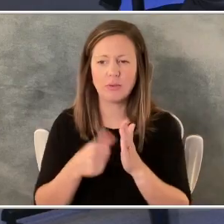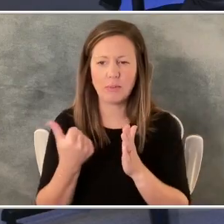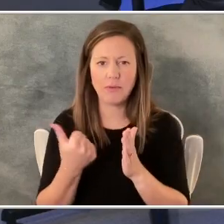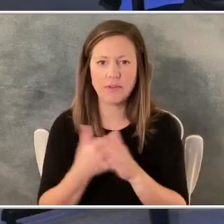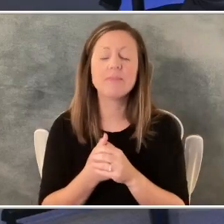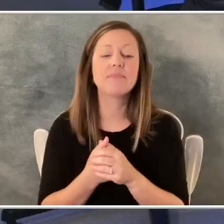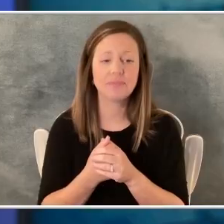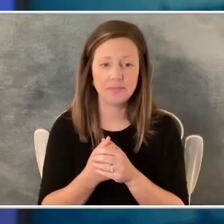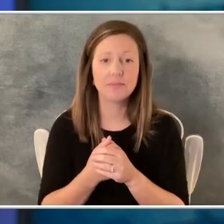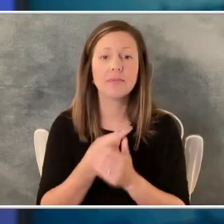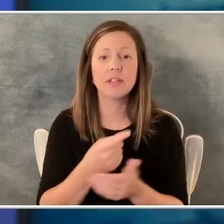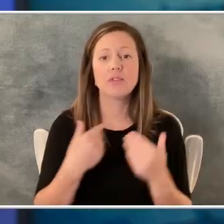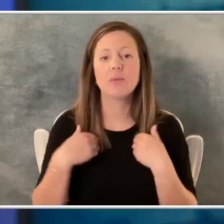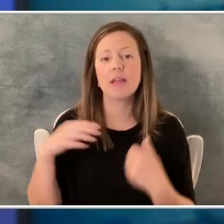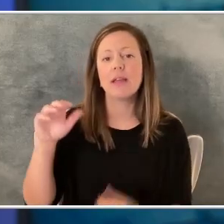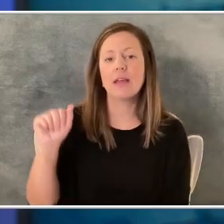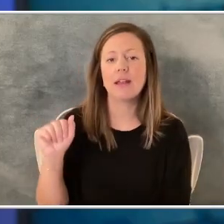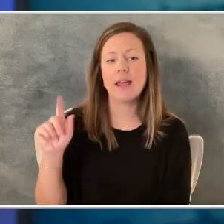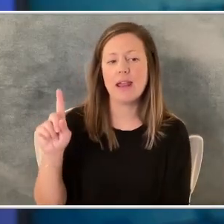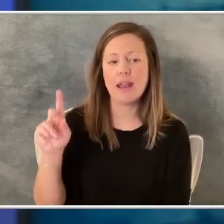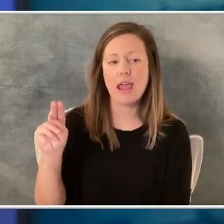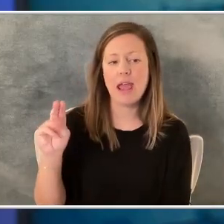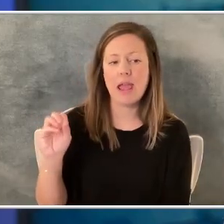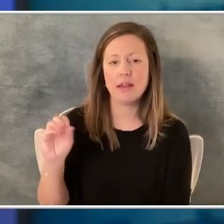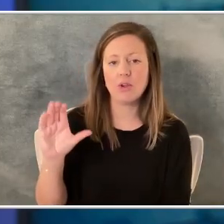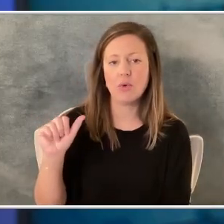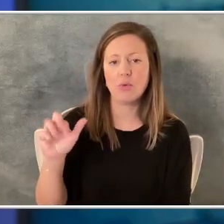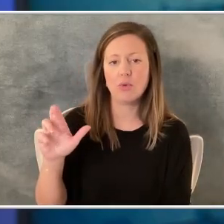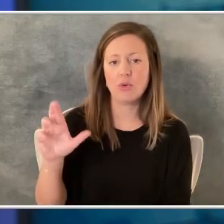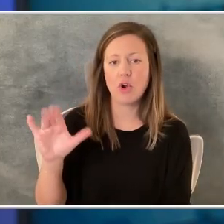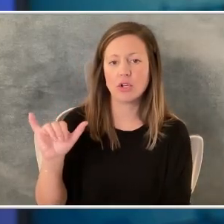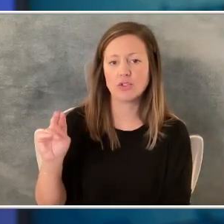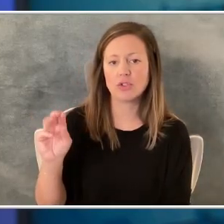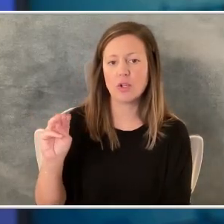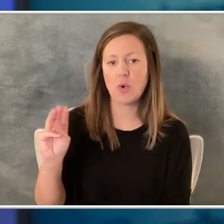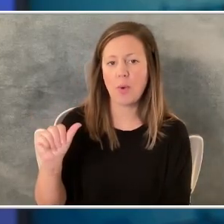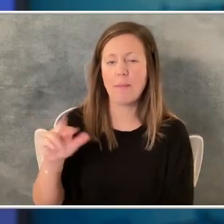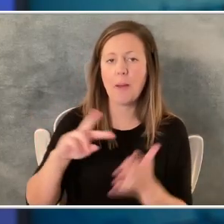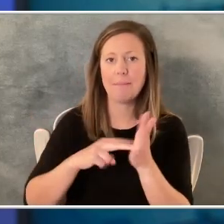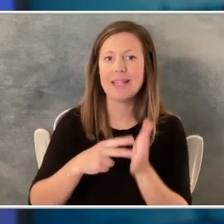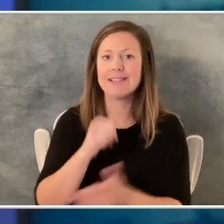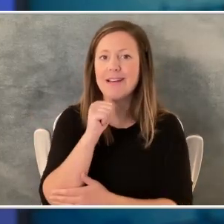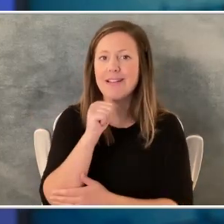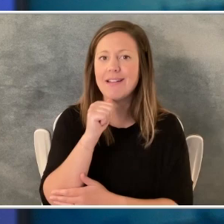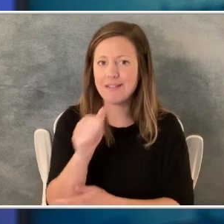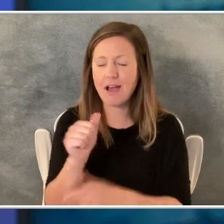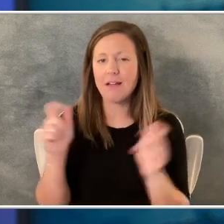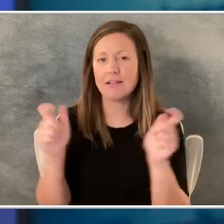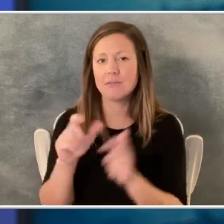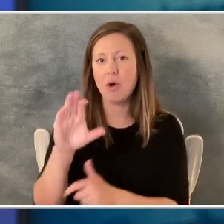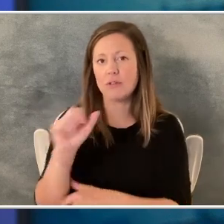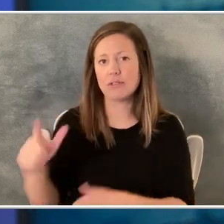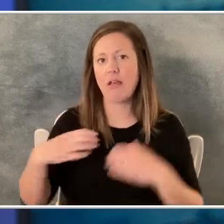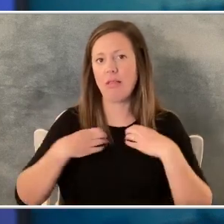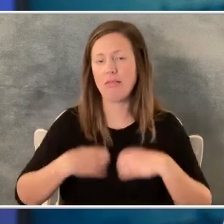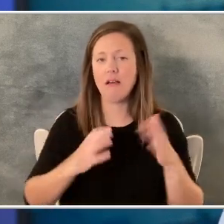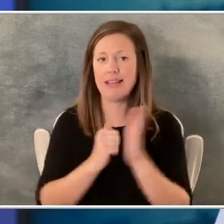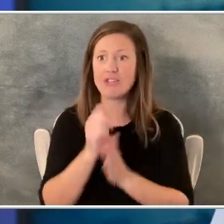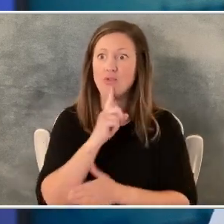an adenocarcinoma, which is just a subtype within the realm of a non-small cell lung cancer, which accounts for the vast majority of lung cancers that we